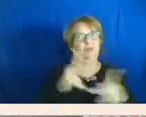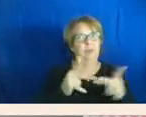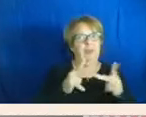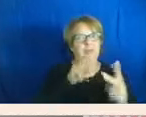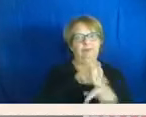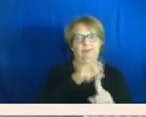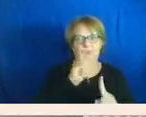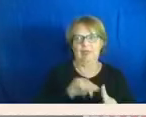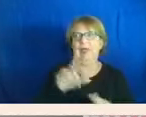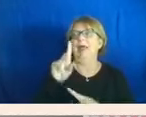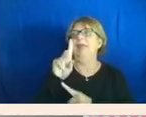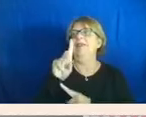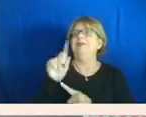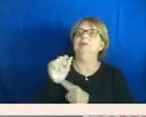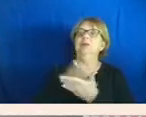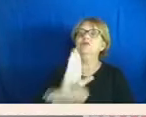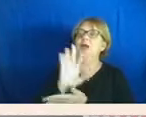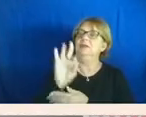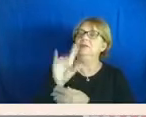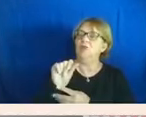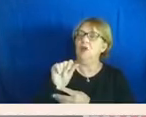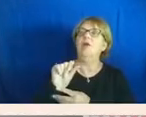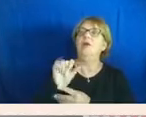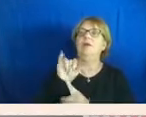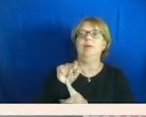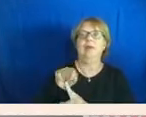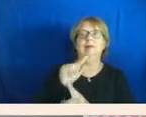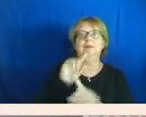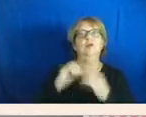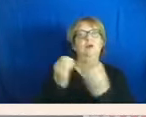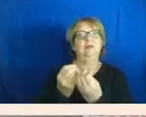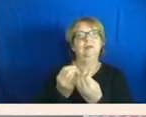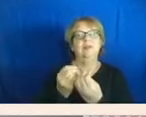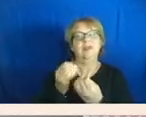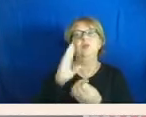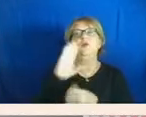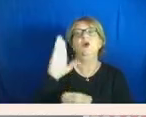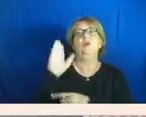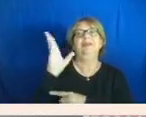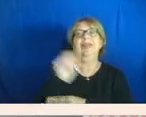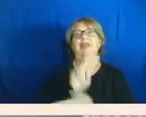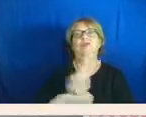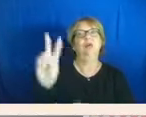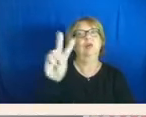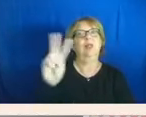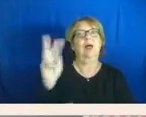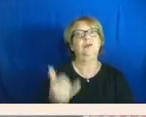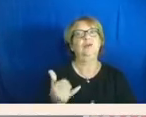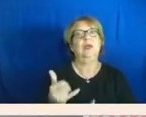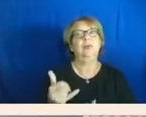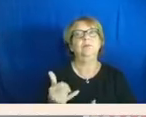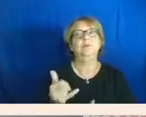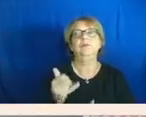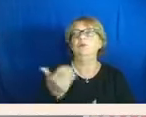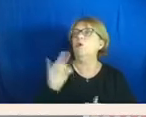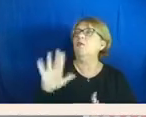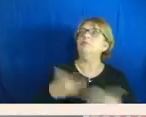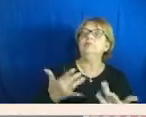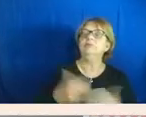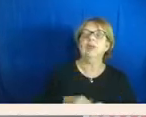Florida happens to be the organization that will be presenting at 2 o'clock today. Correct. What do they have going 2 on? o'clock, we will hear from